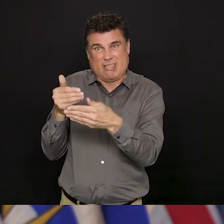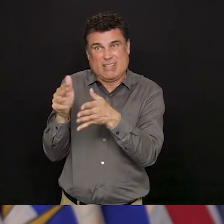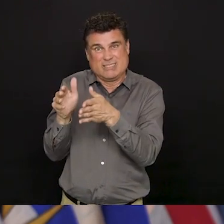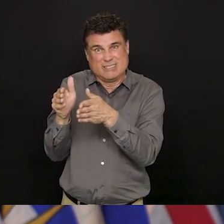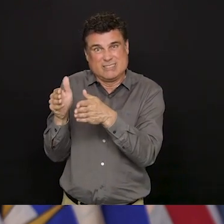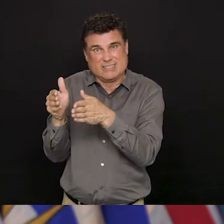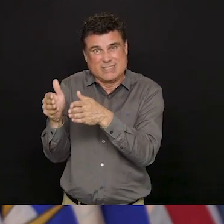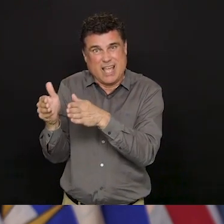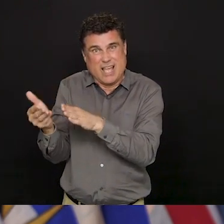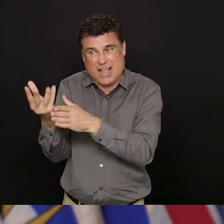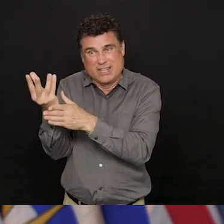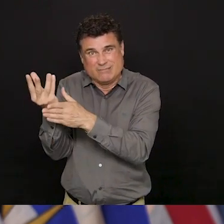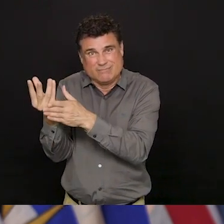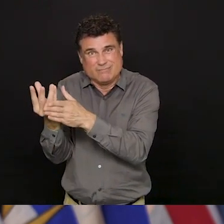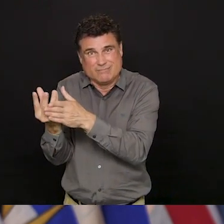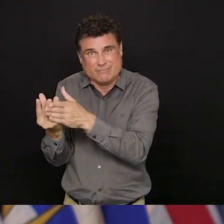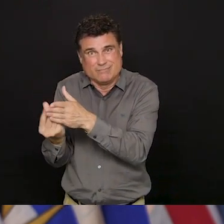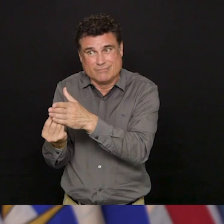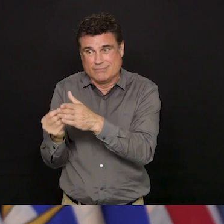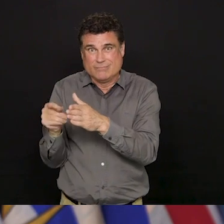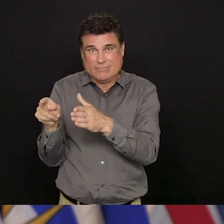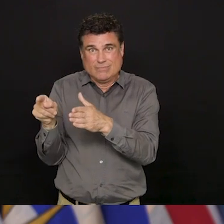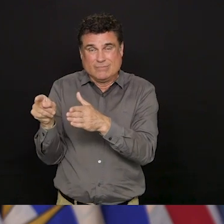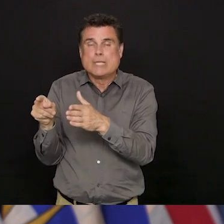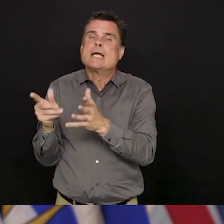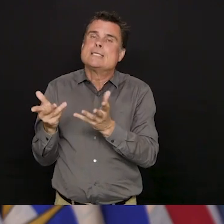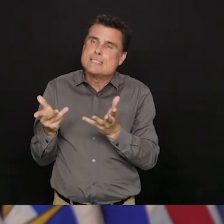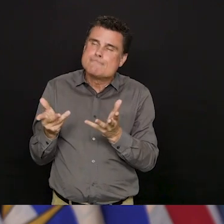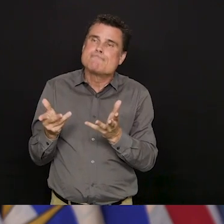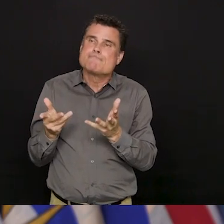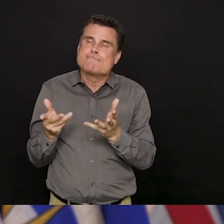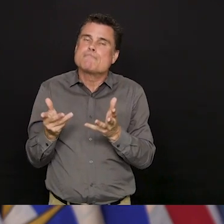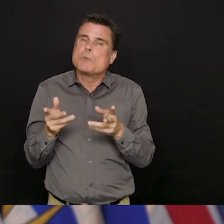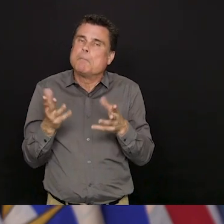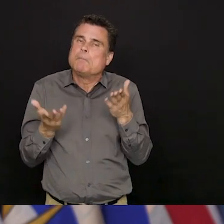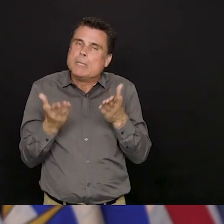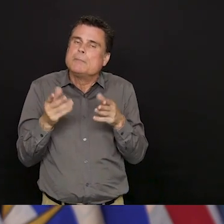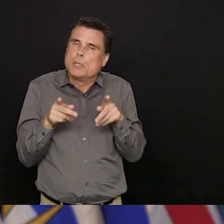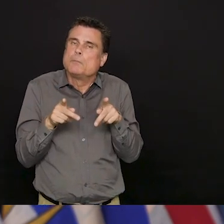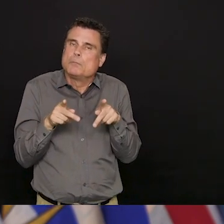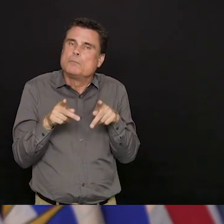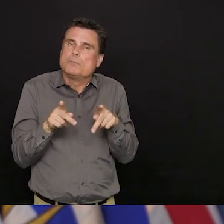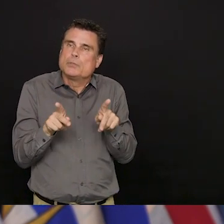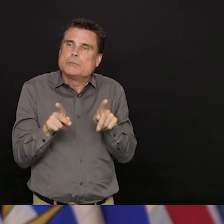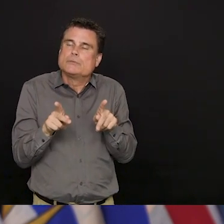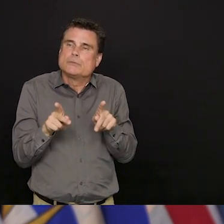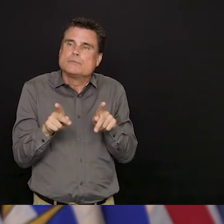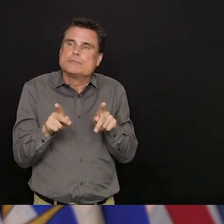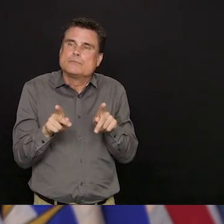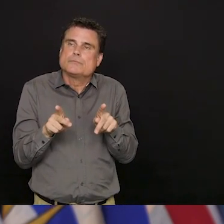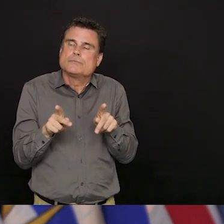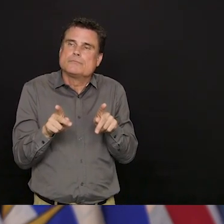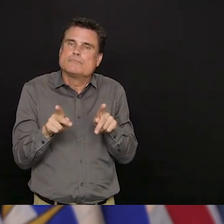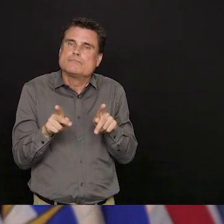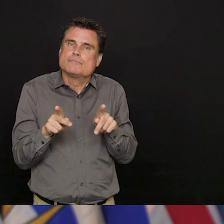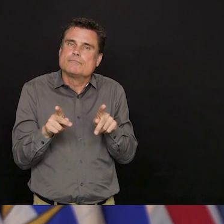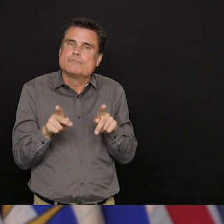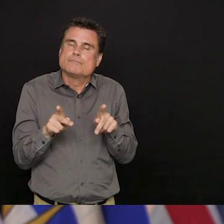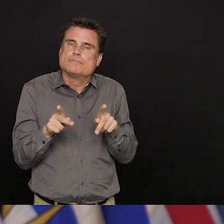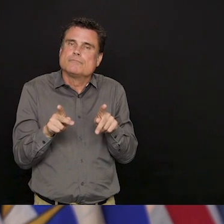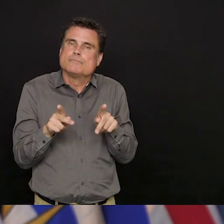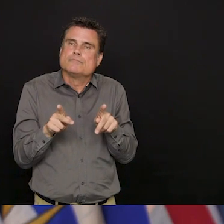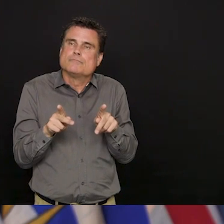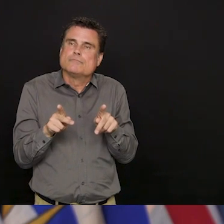I absolutely hope to be able to at least have one family visitor be available, be able to